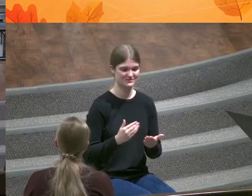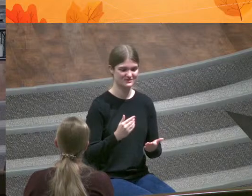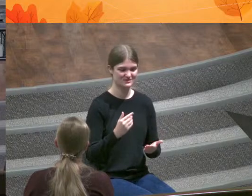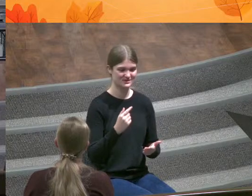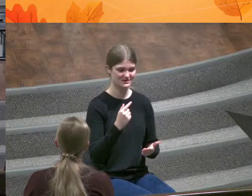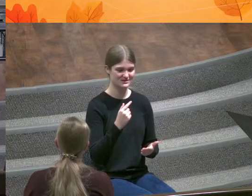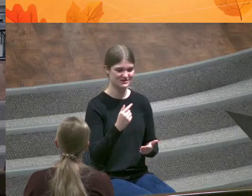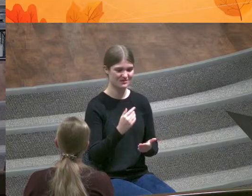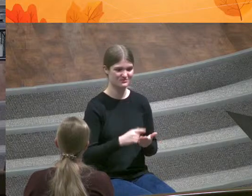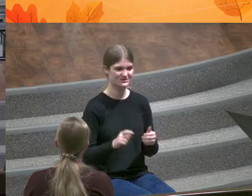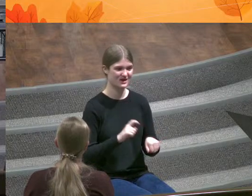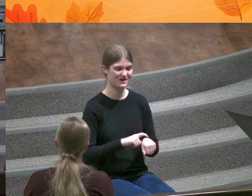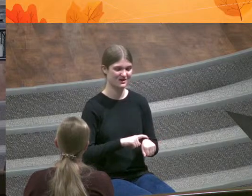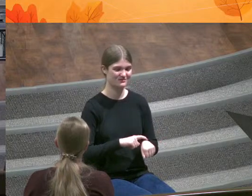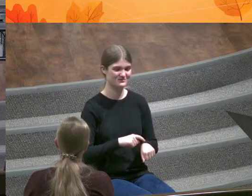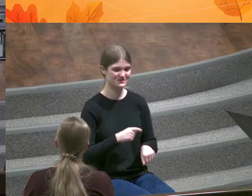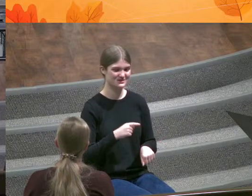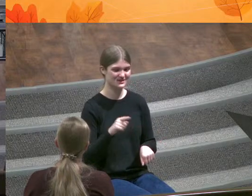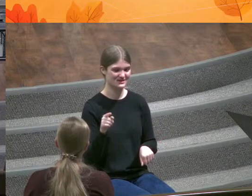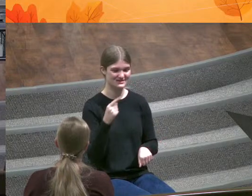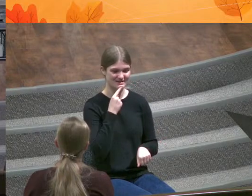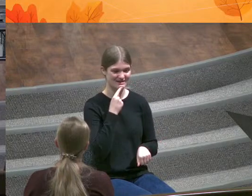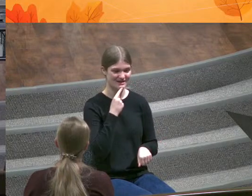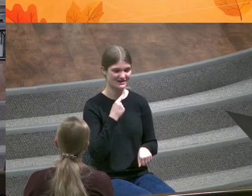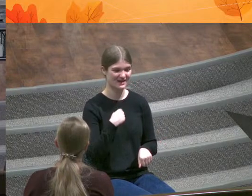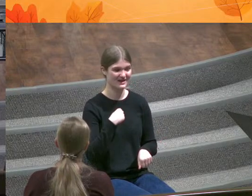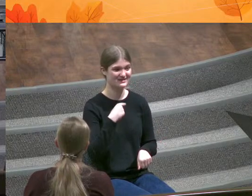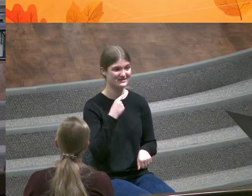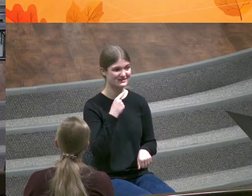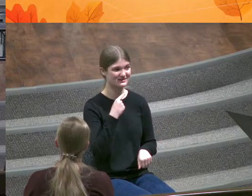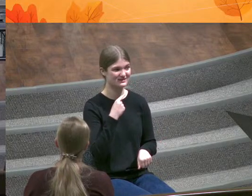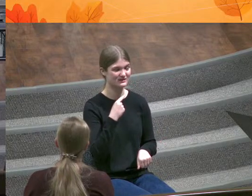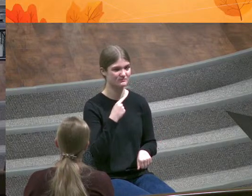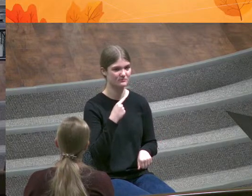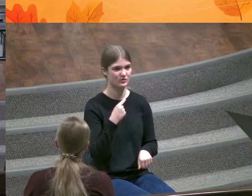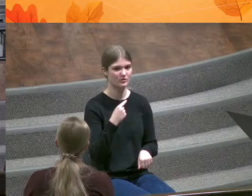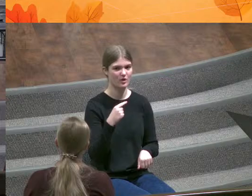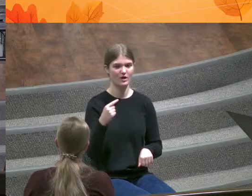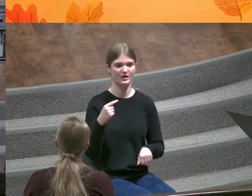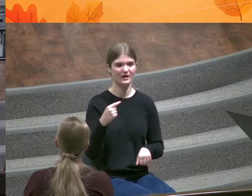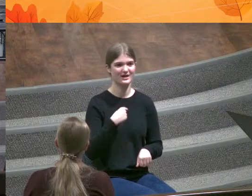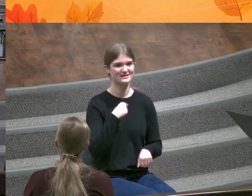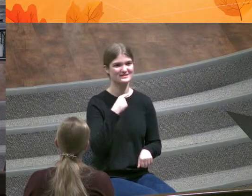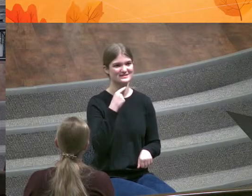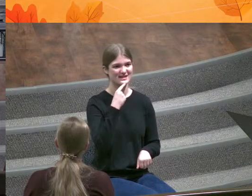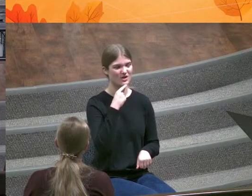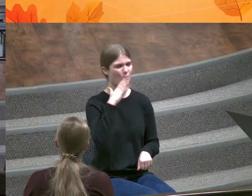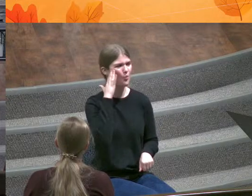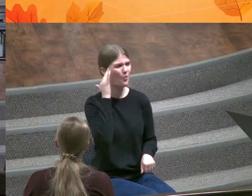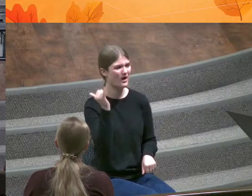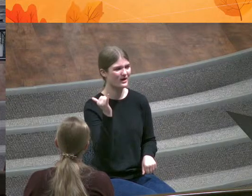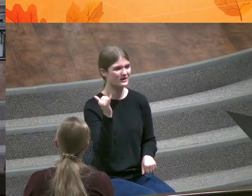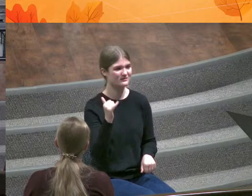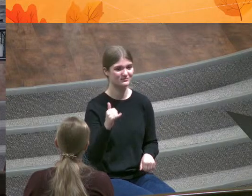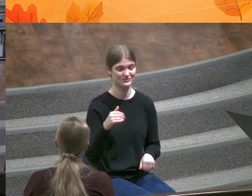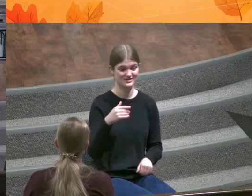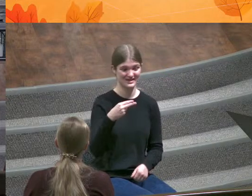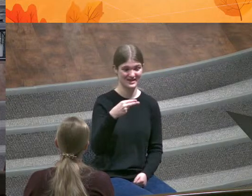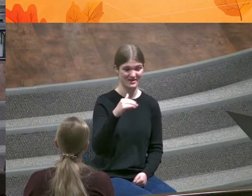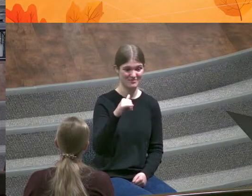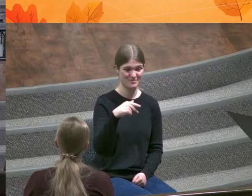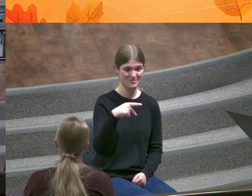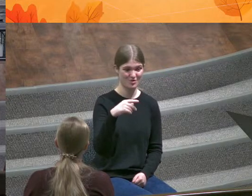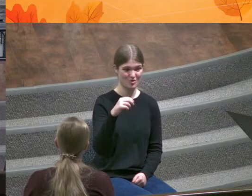I wouldn't. But this last time that we talked about it ever, I said, why? And he said, too many hypocrites down there.